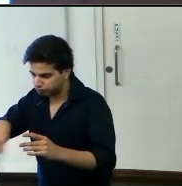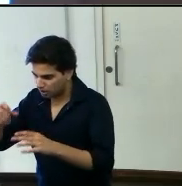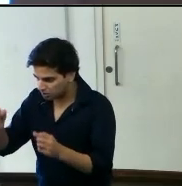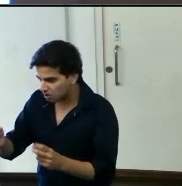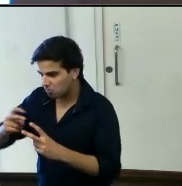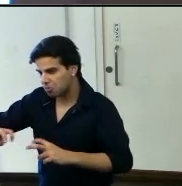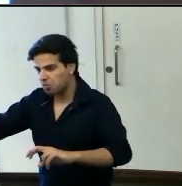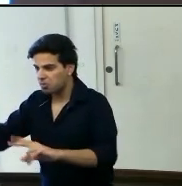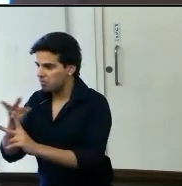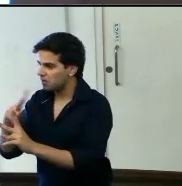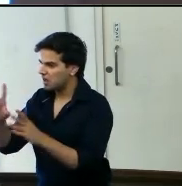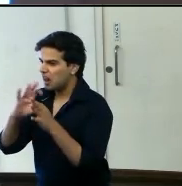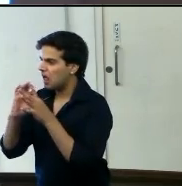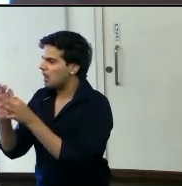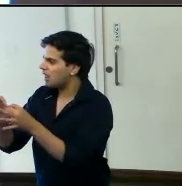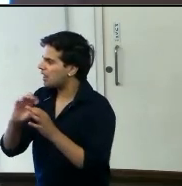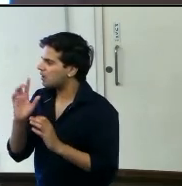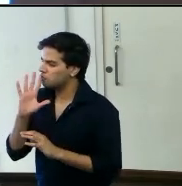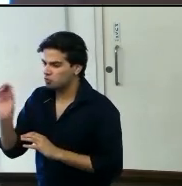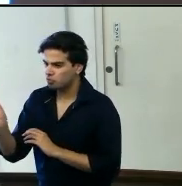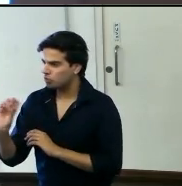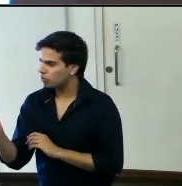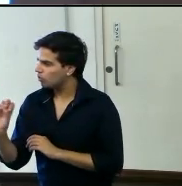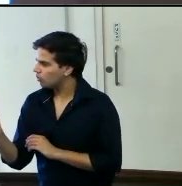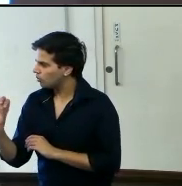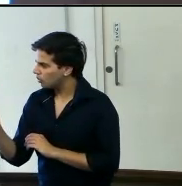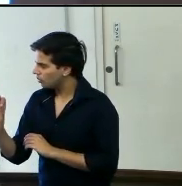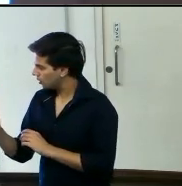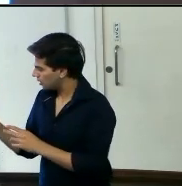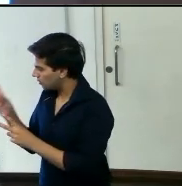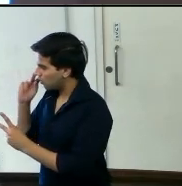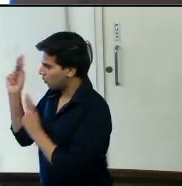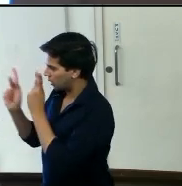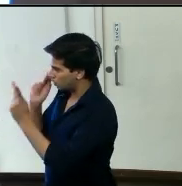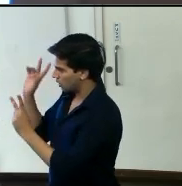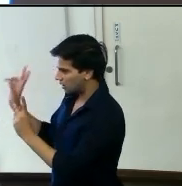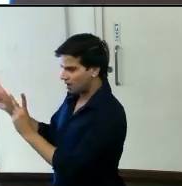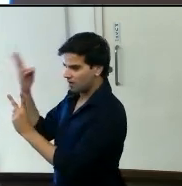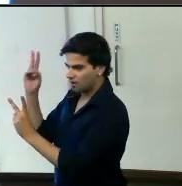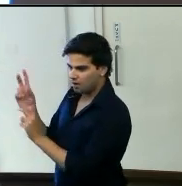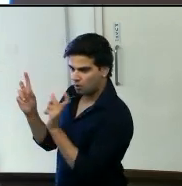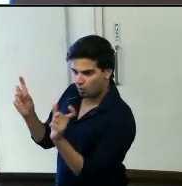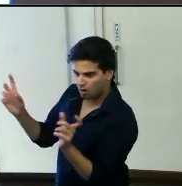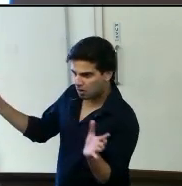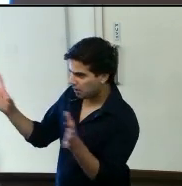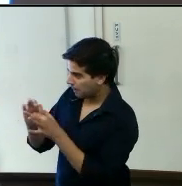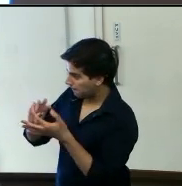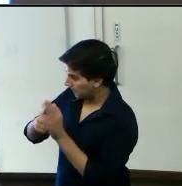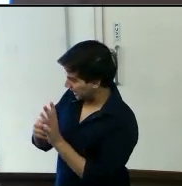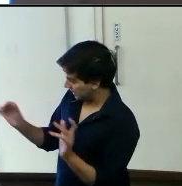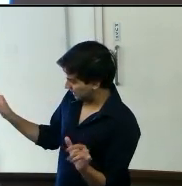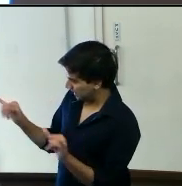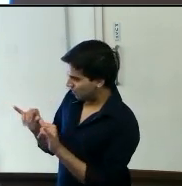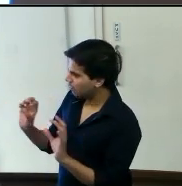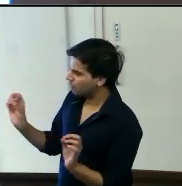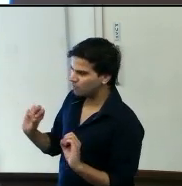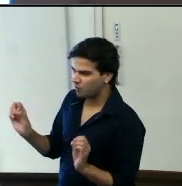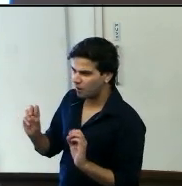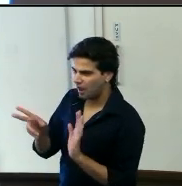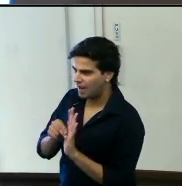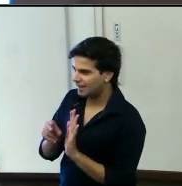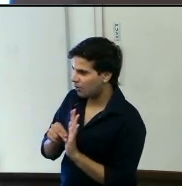the link between the word and the actual material is completely random. So once you start understanding that,